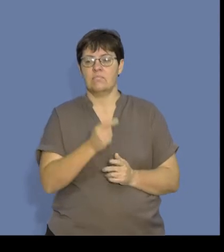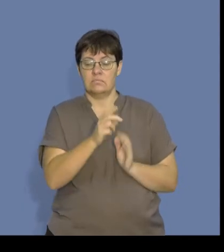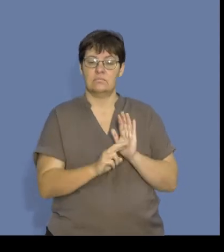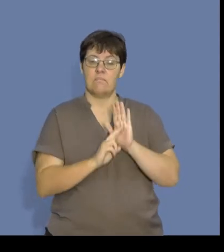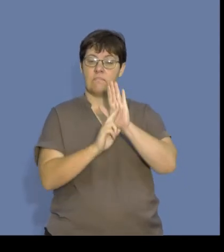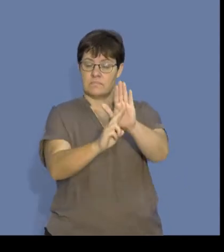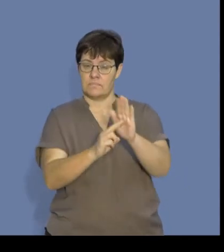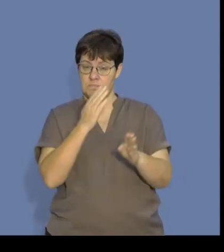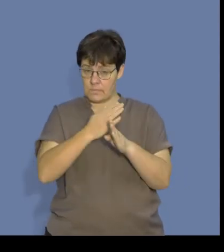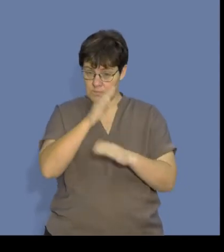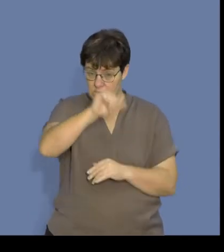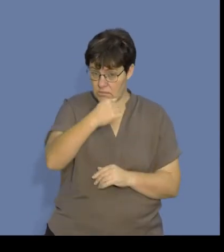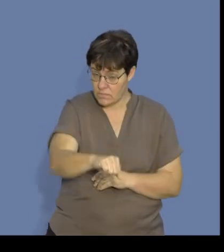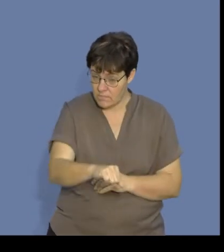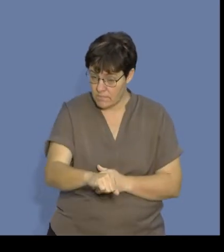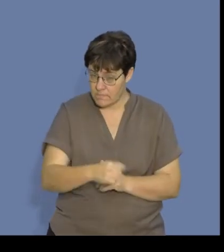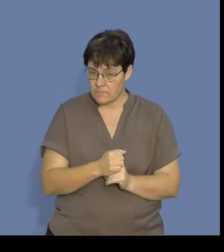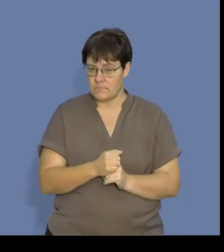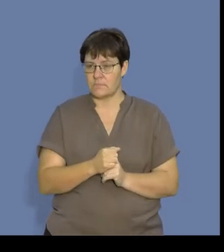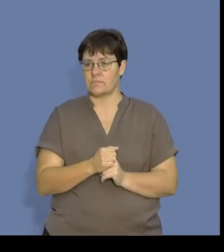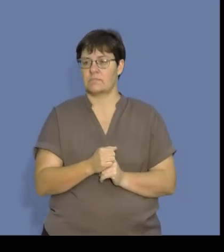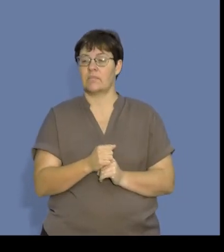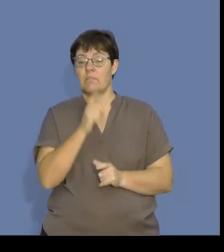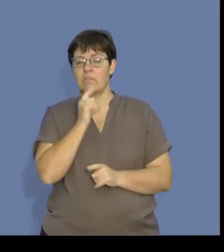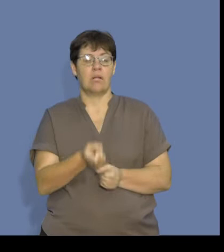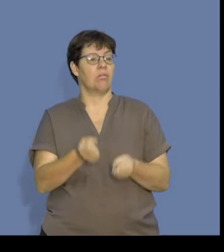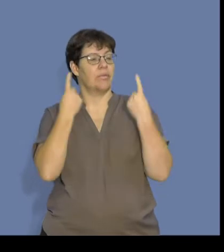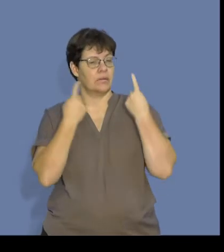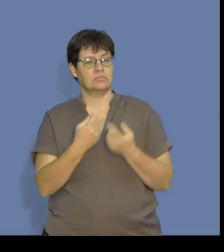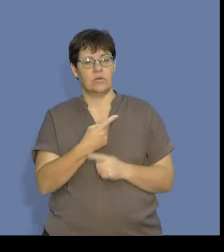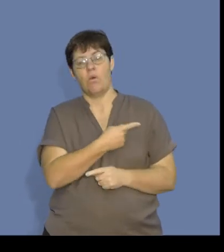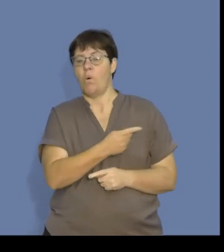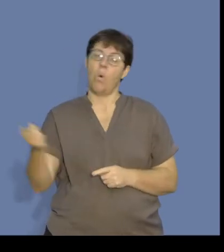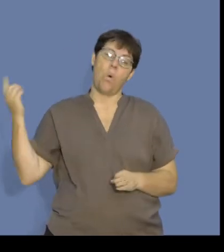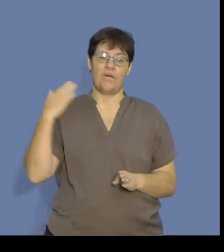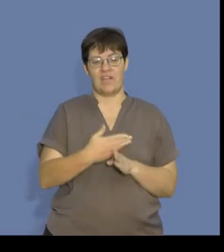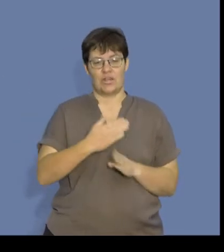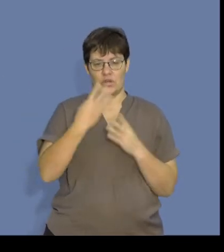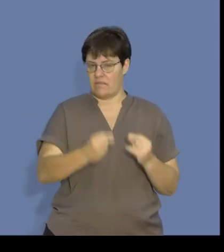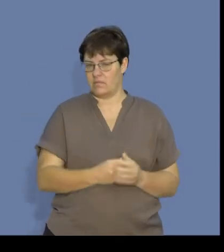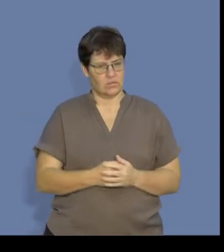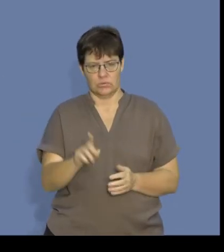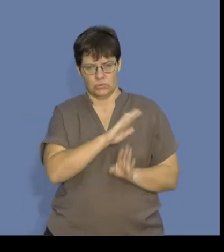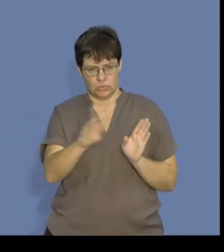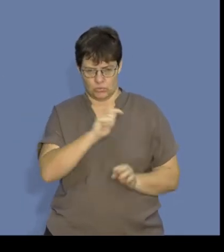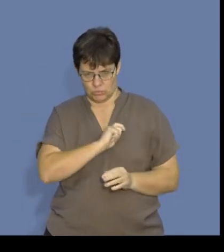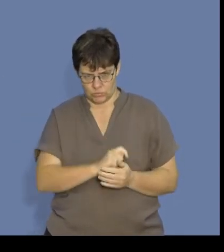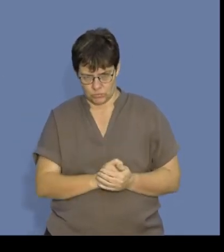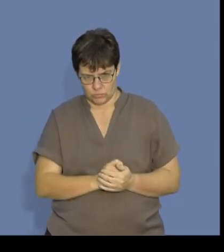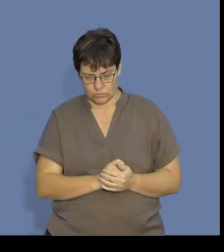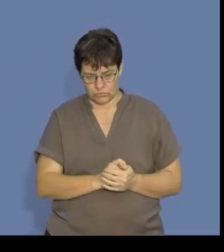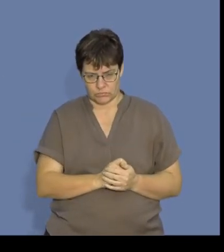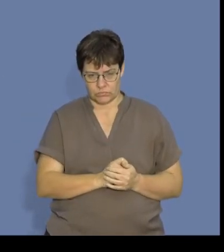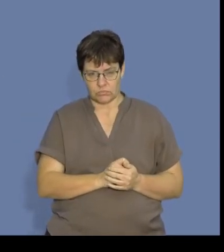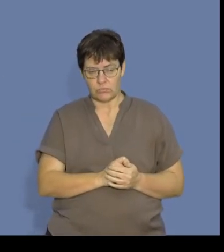a graph represents a function. The misconception is every graph is a function. That is not